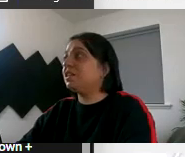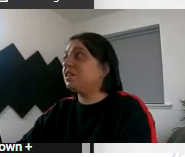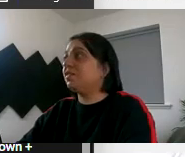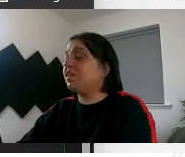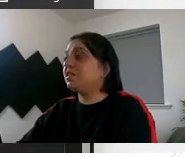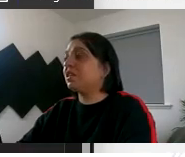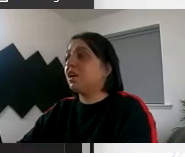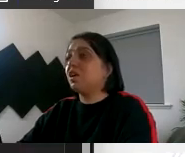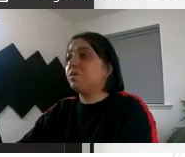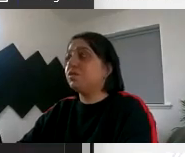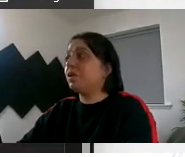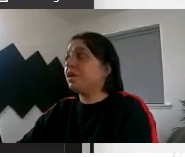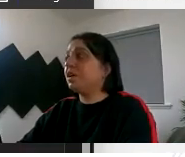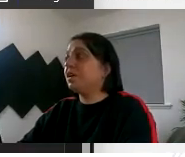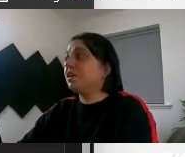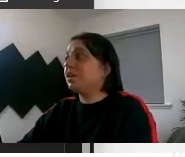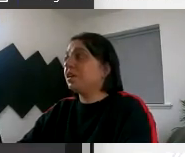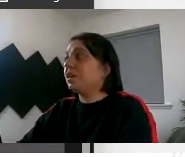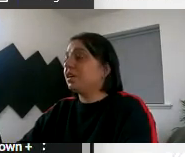the difference between